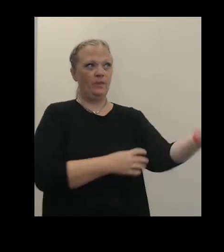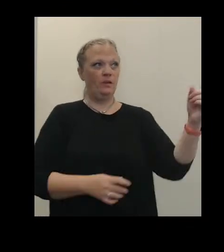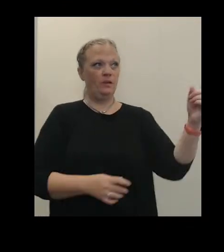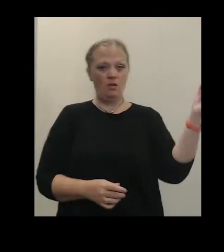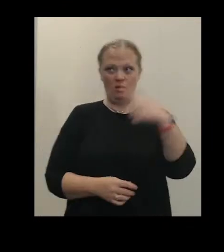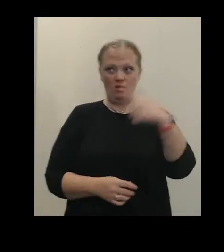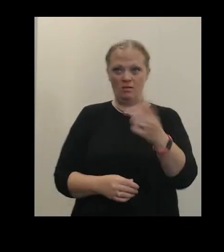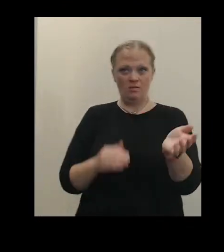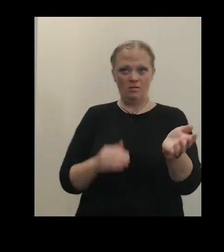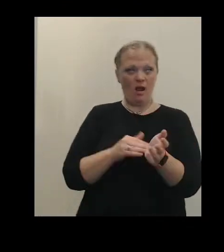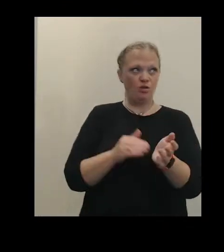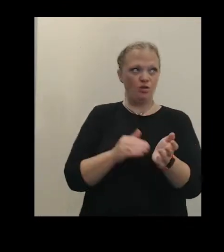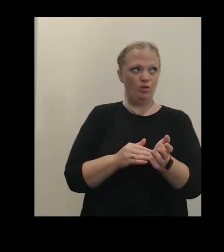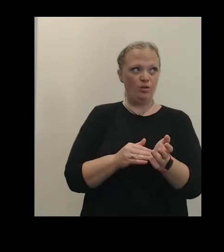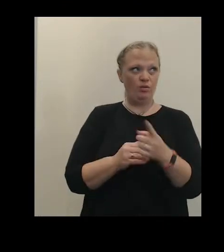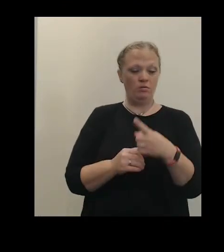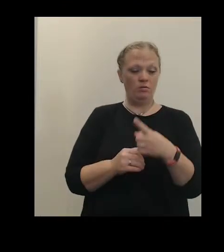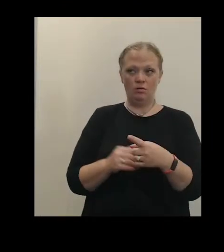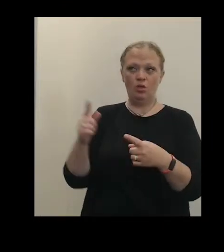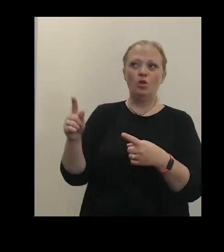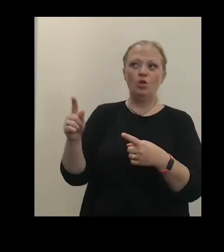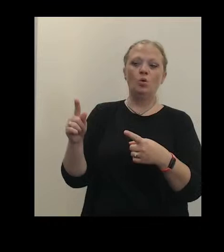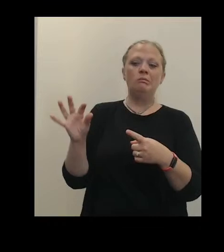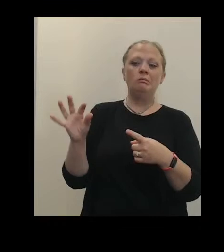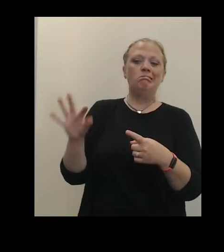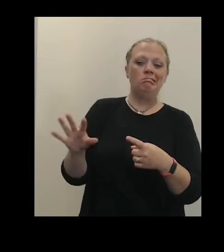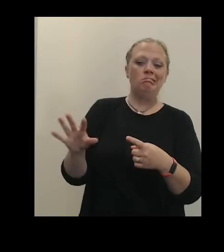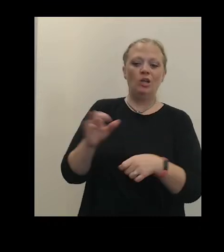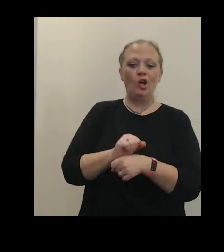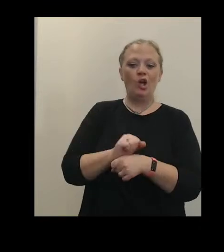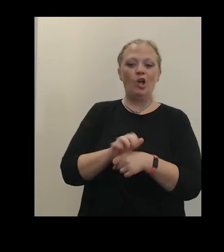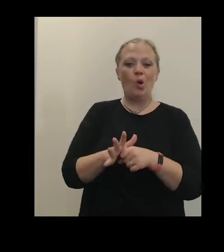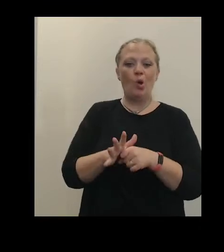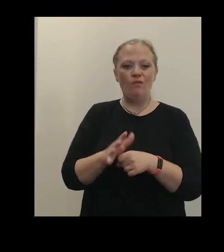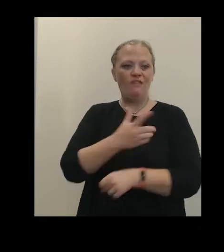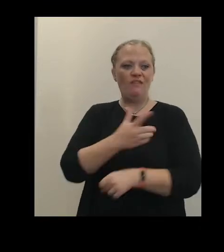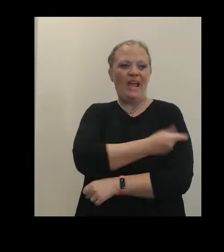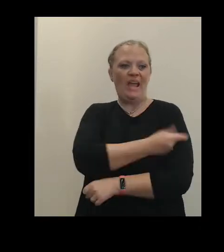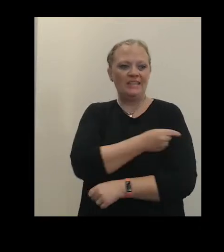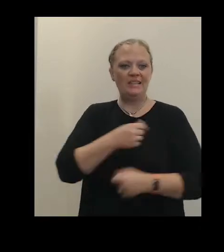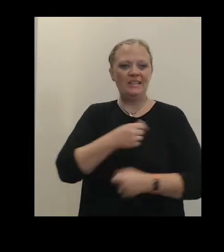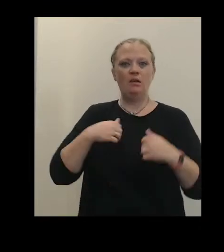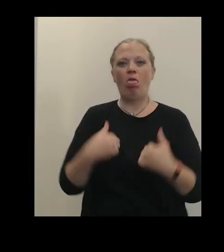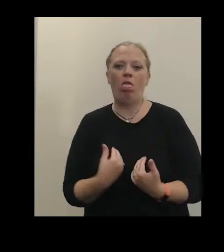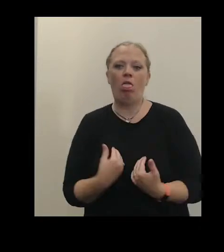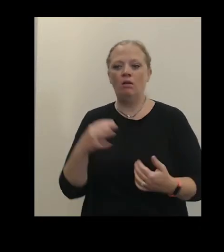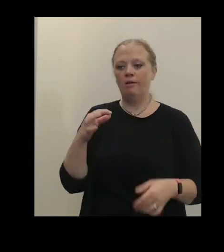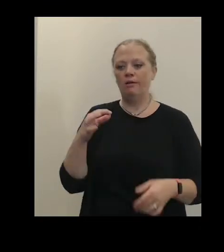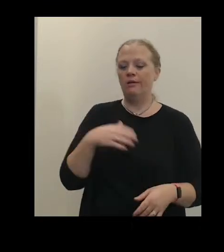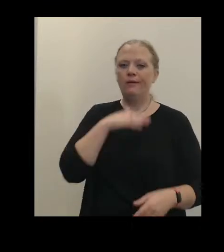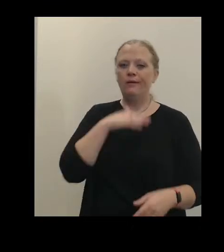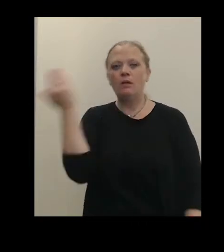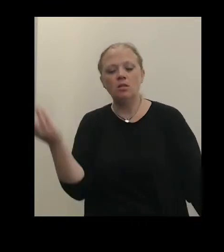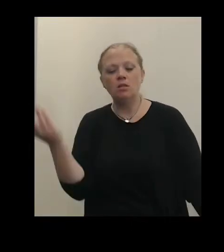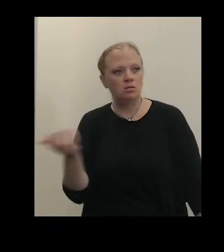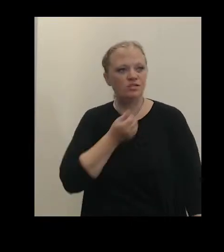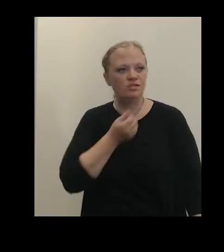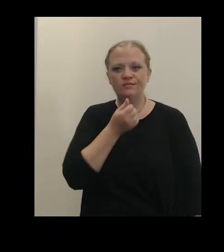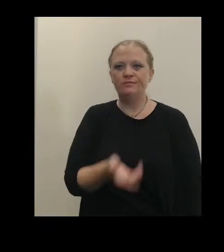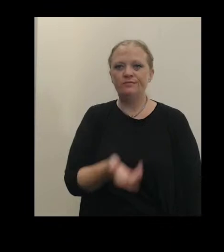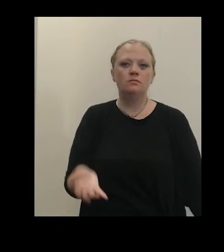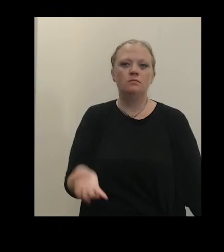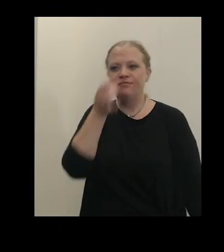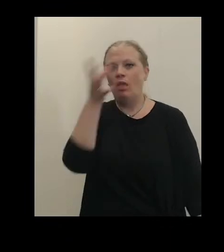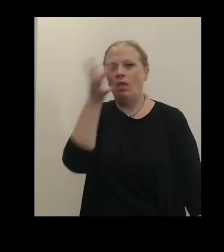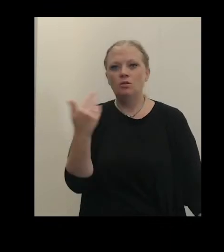you earlier alluded to COVID fatigue, vaccine fatigue, and some people are, it's a hard line. Folks are